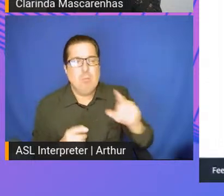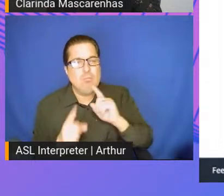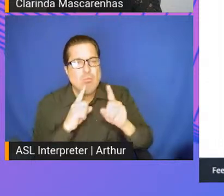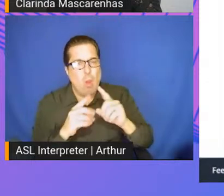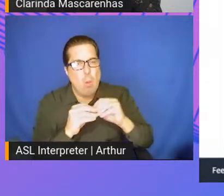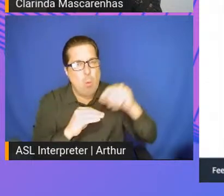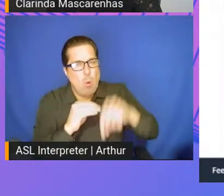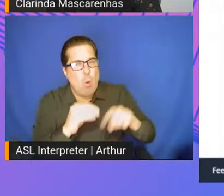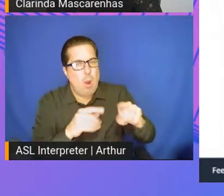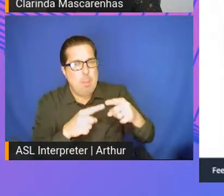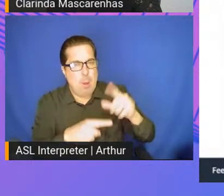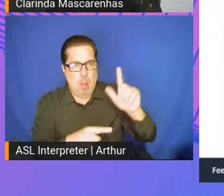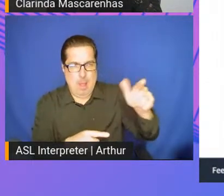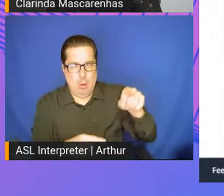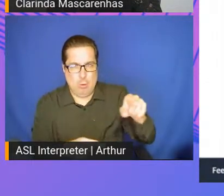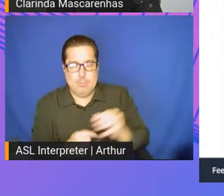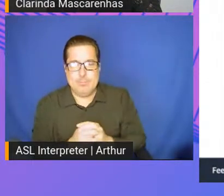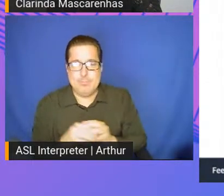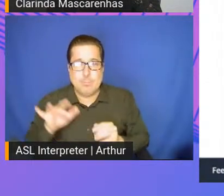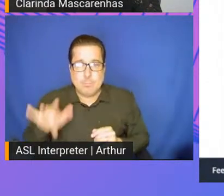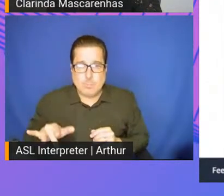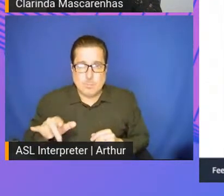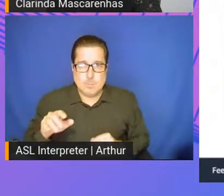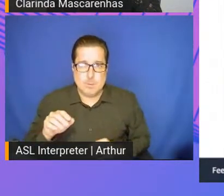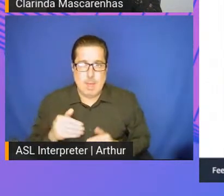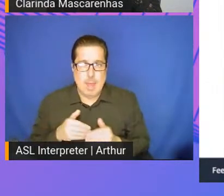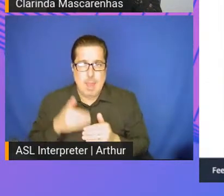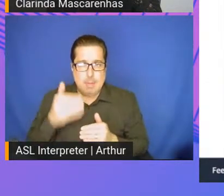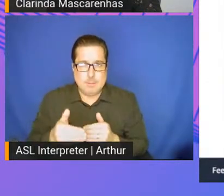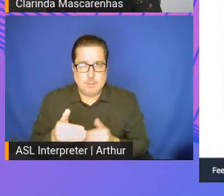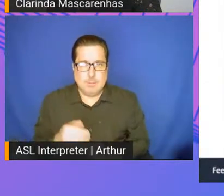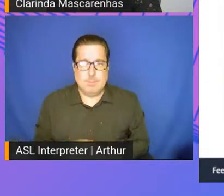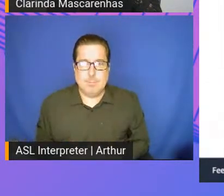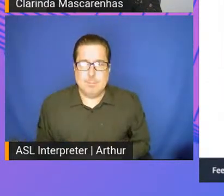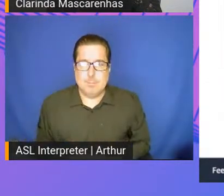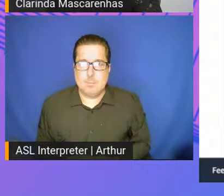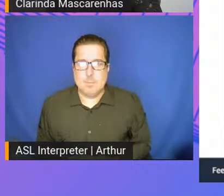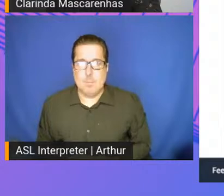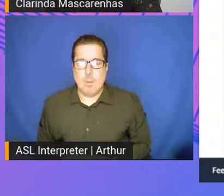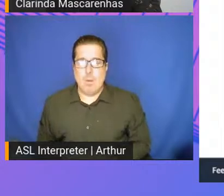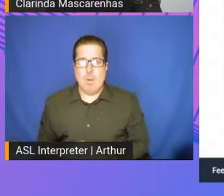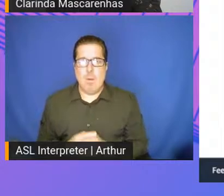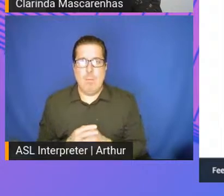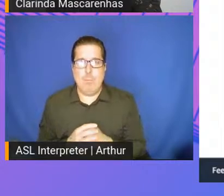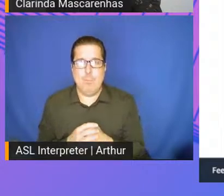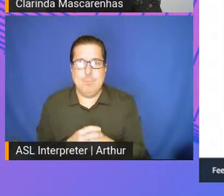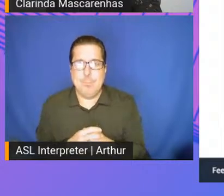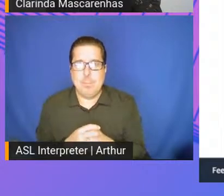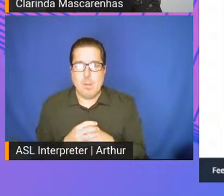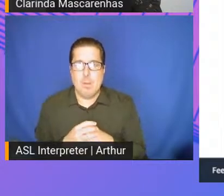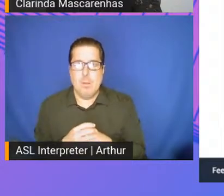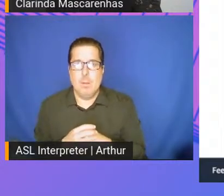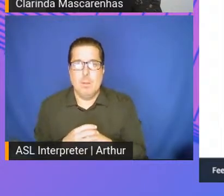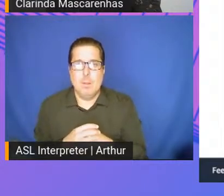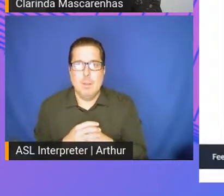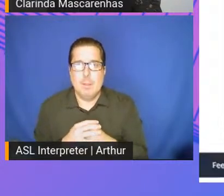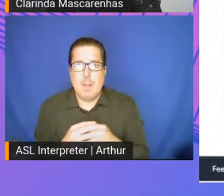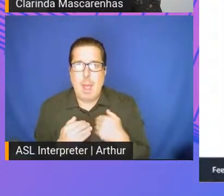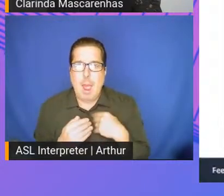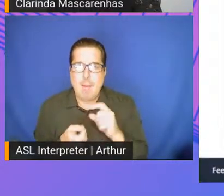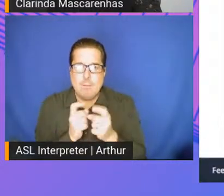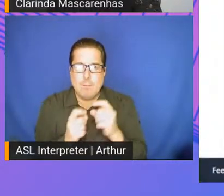Now we click Next. We have a quick overview about our configurations for the App Runner